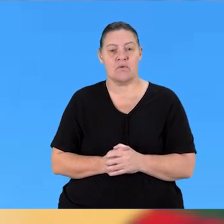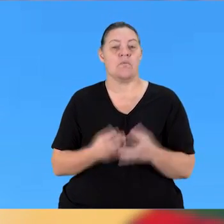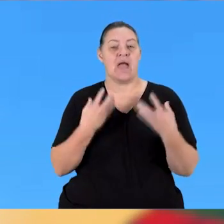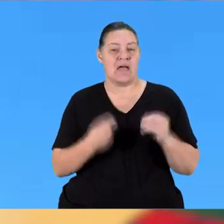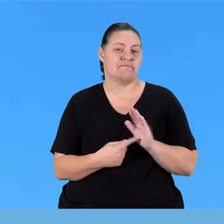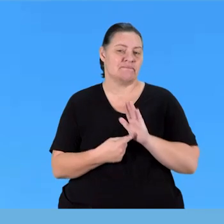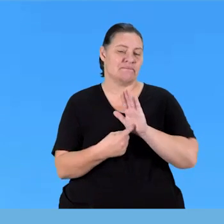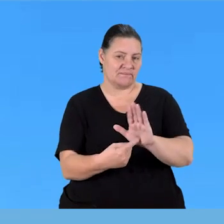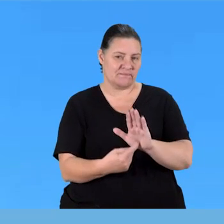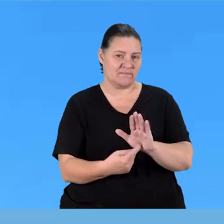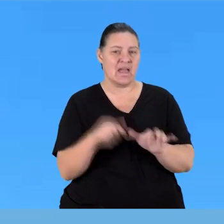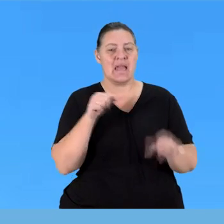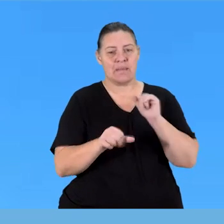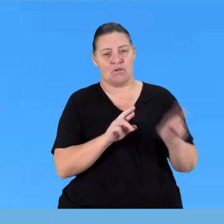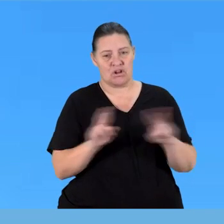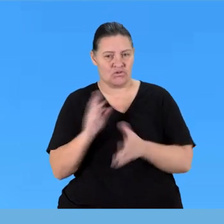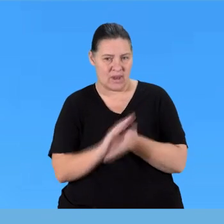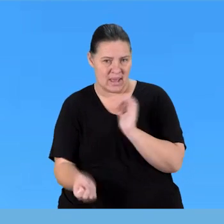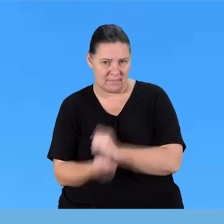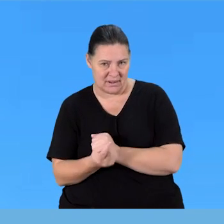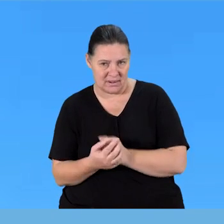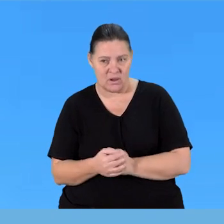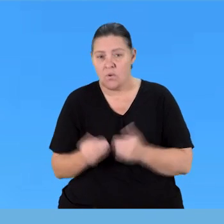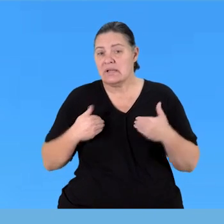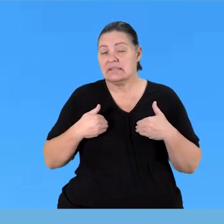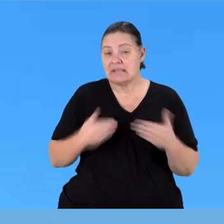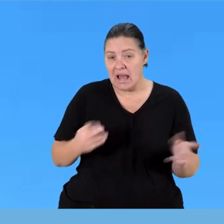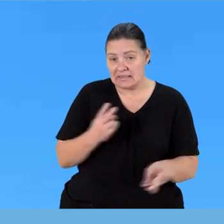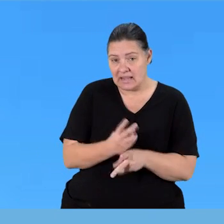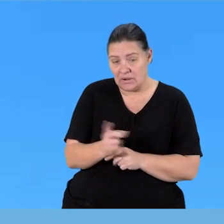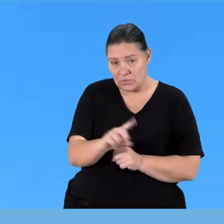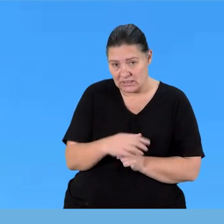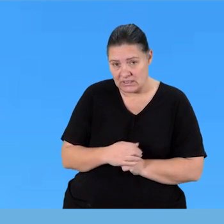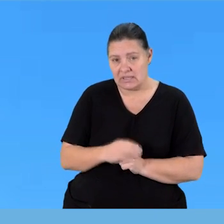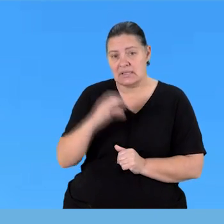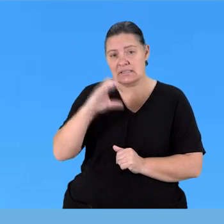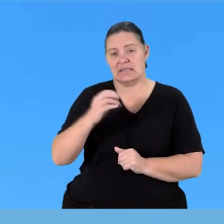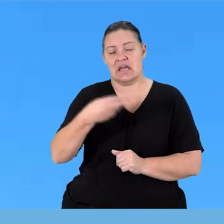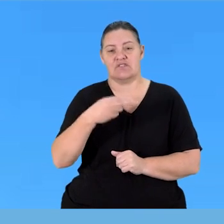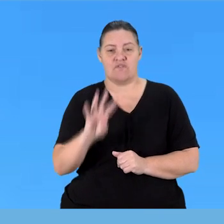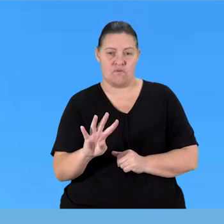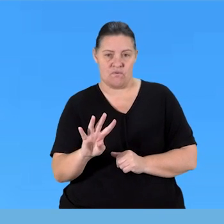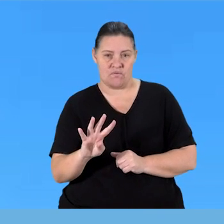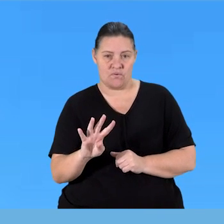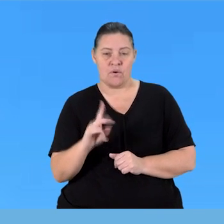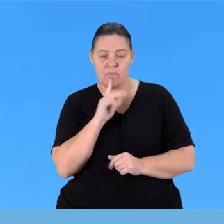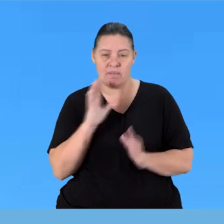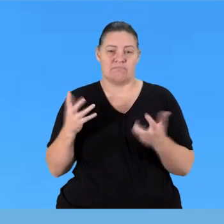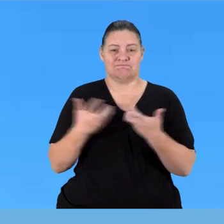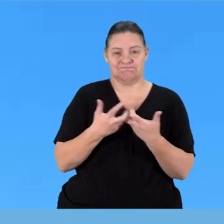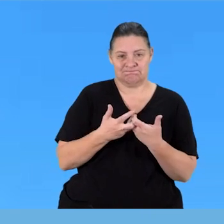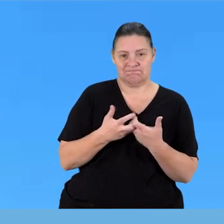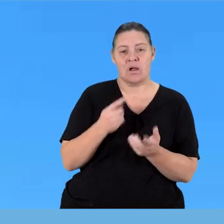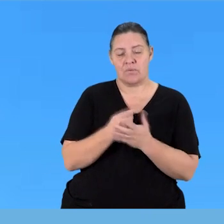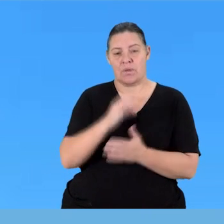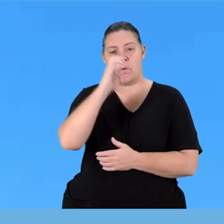Now, we have examples of chemical reactions that are taking place. We are starting again with the CH4 that is going to